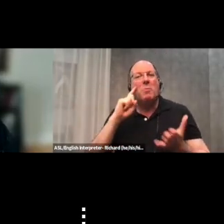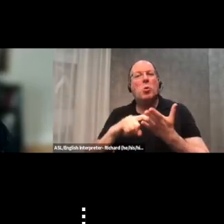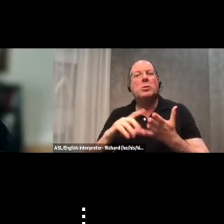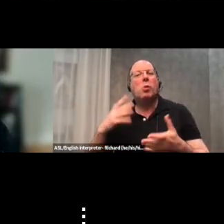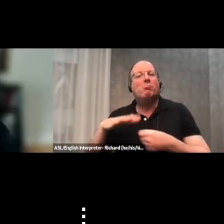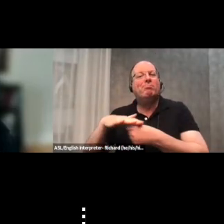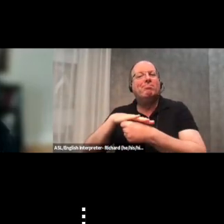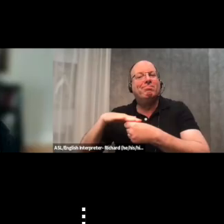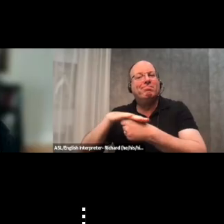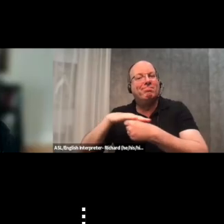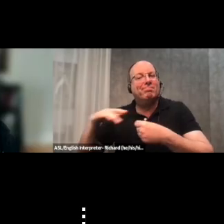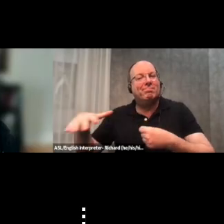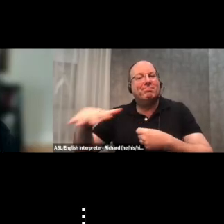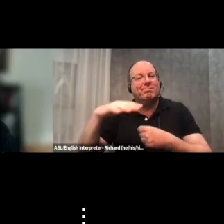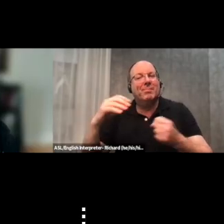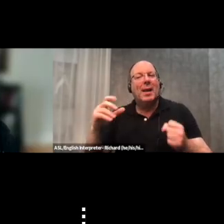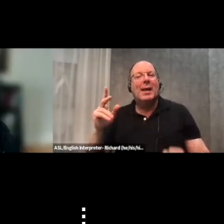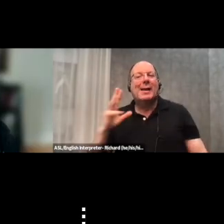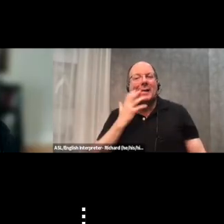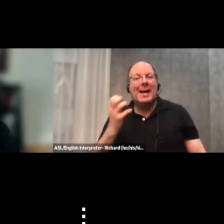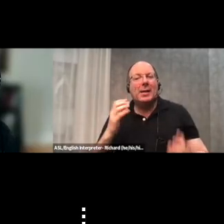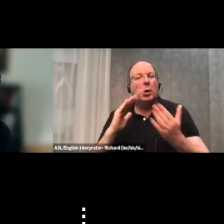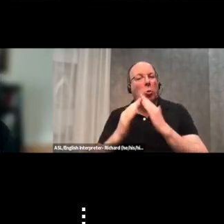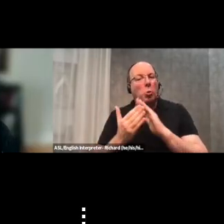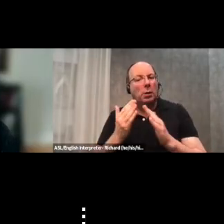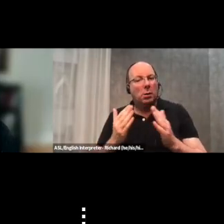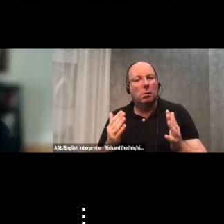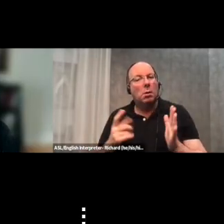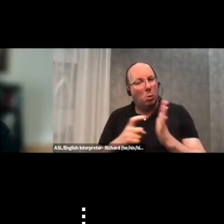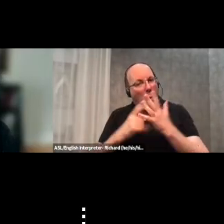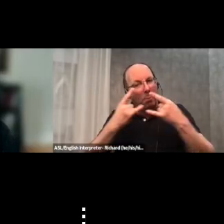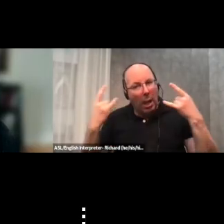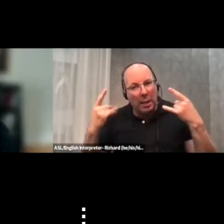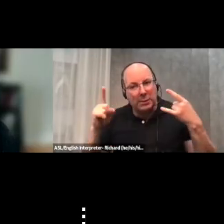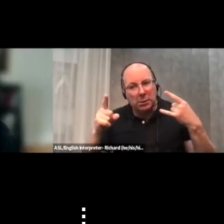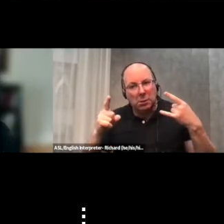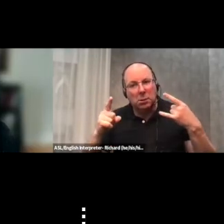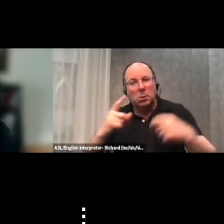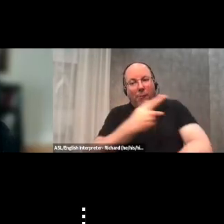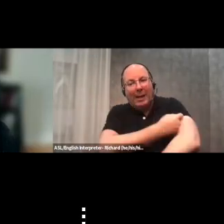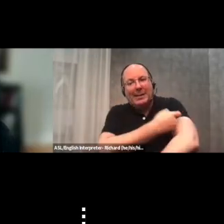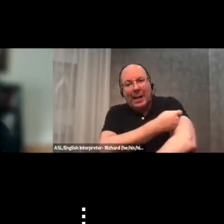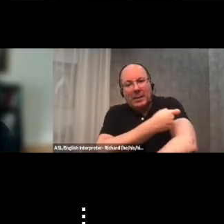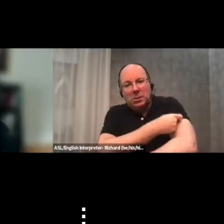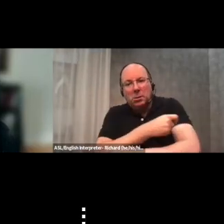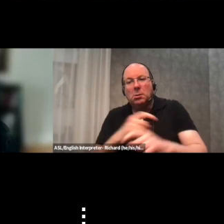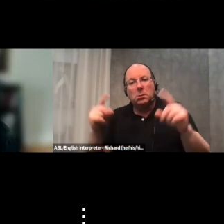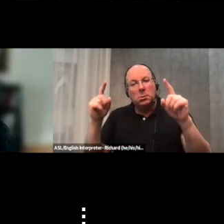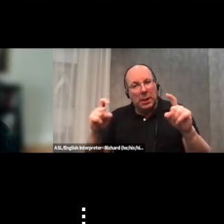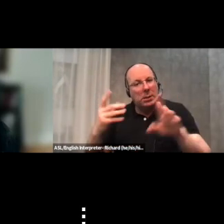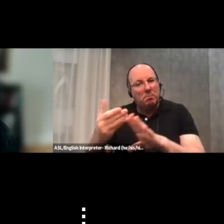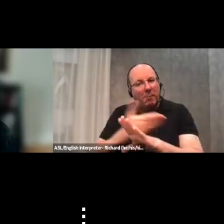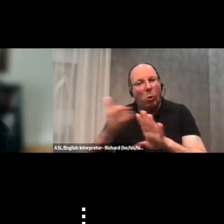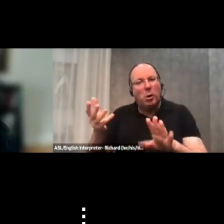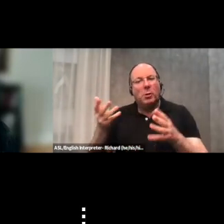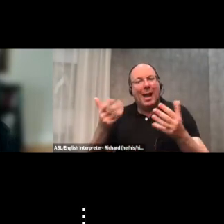my area, a lot of the kink communities do require masks and or vaccinations and or testing prior to